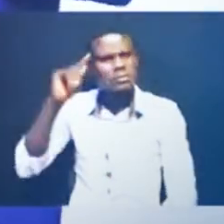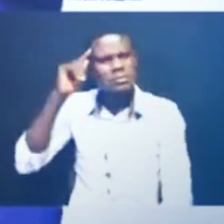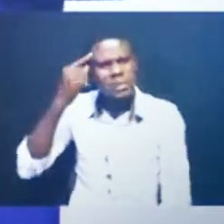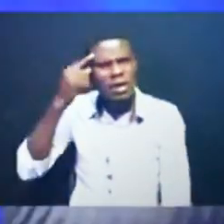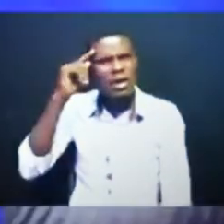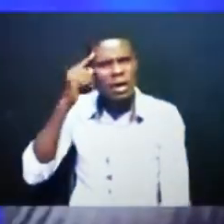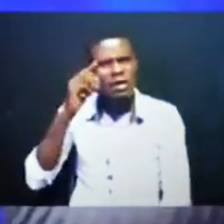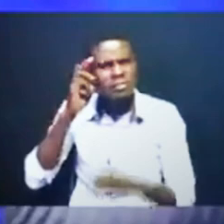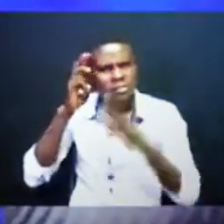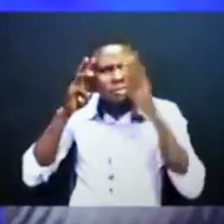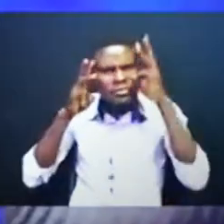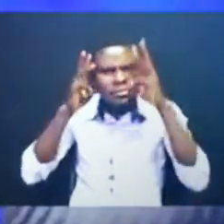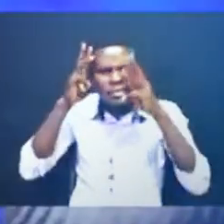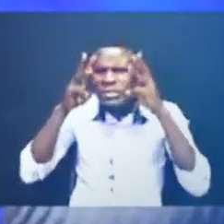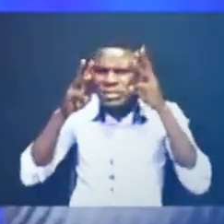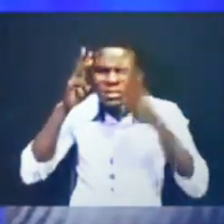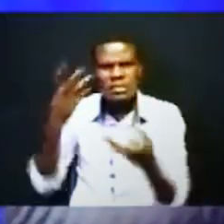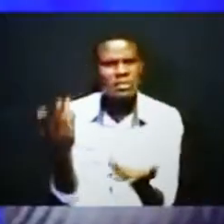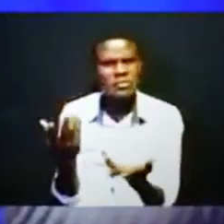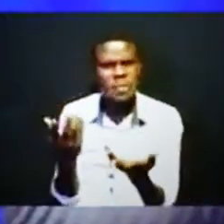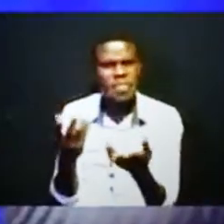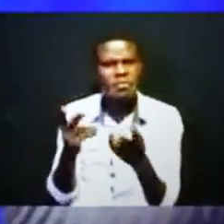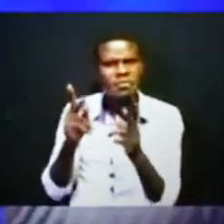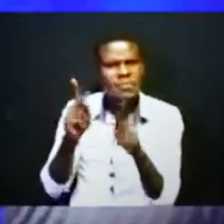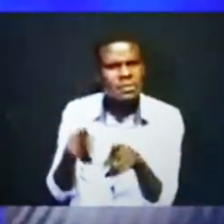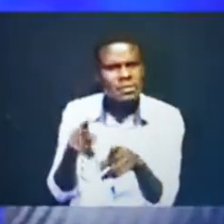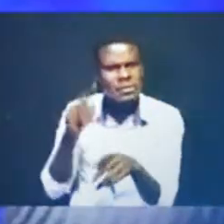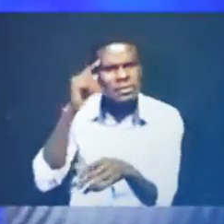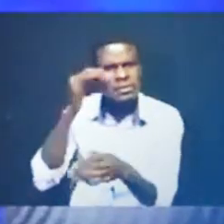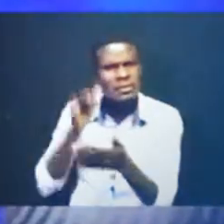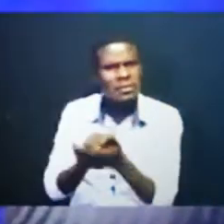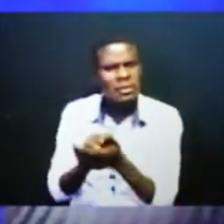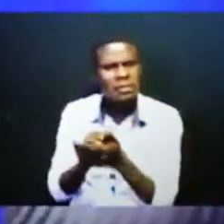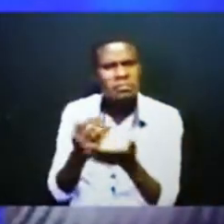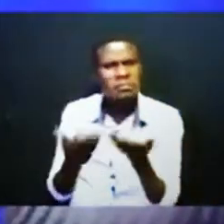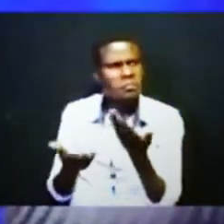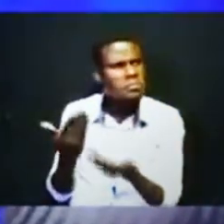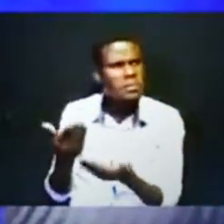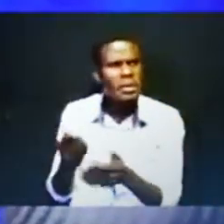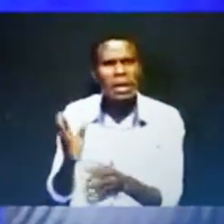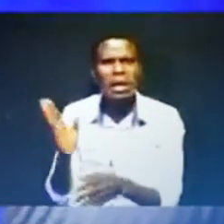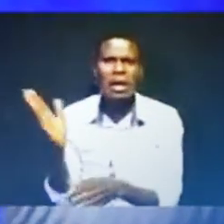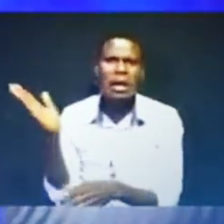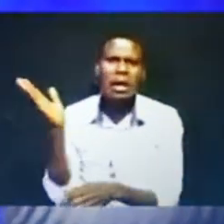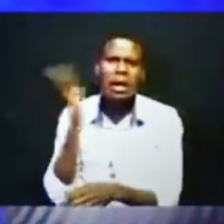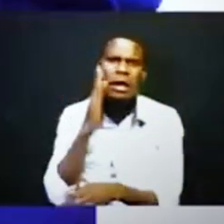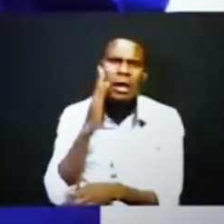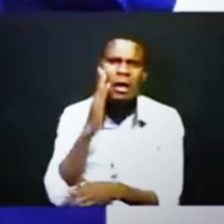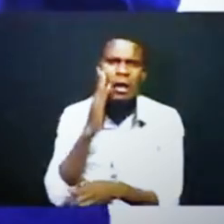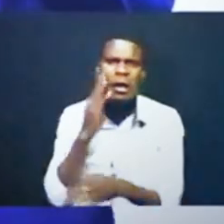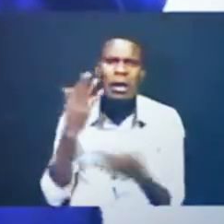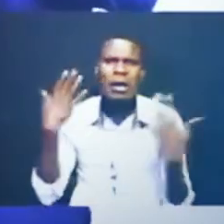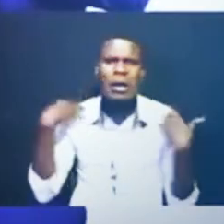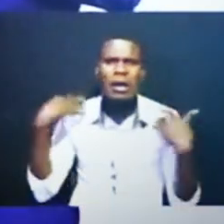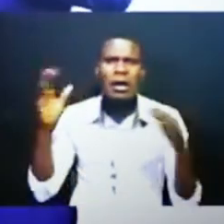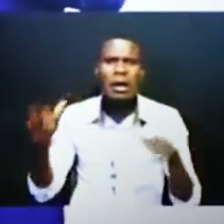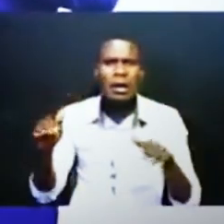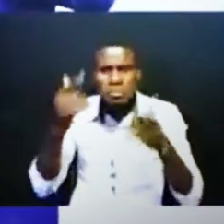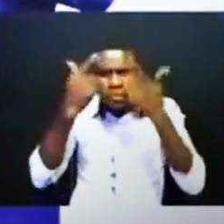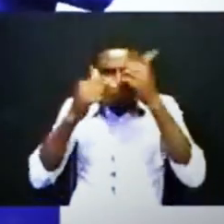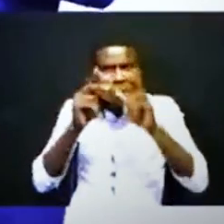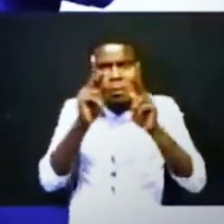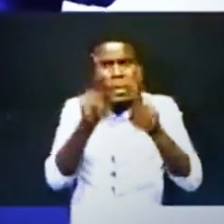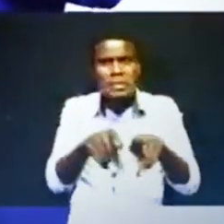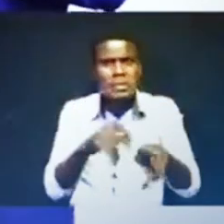so because he would have thought that he might have slapped an angel. Yeah. Because human beings are not like that. And so